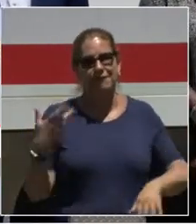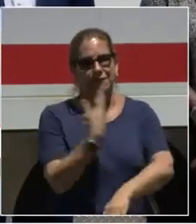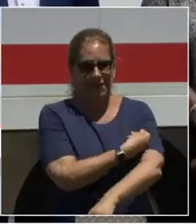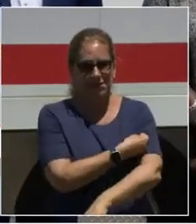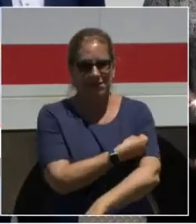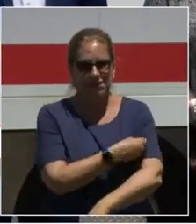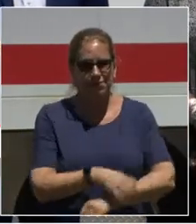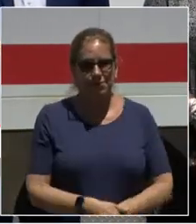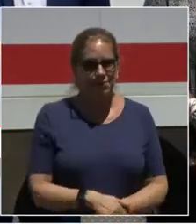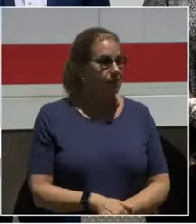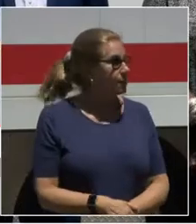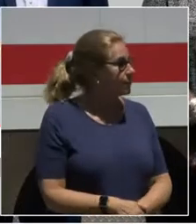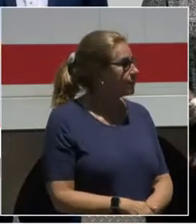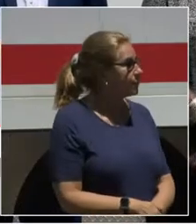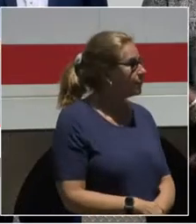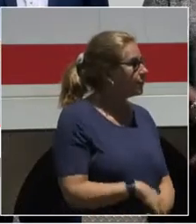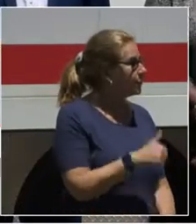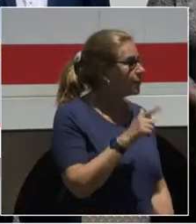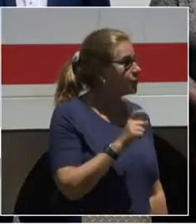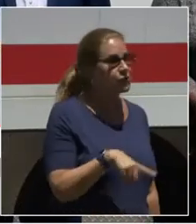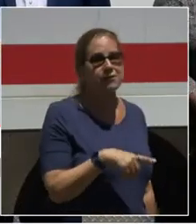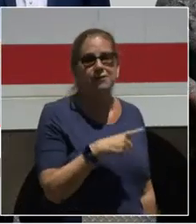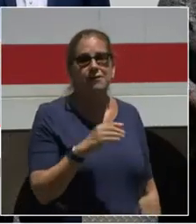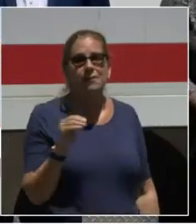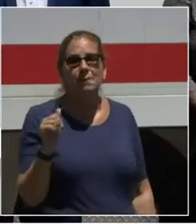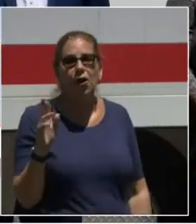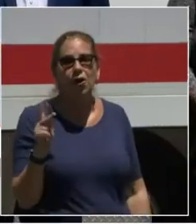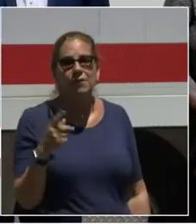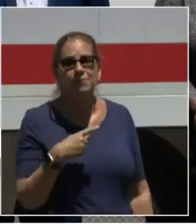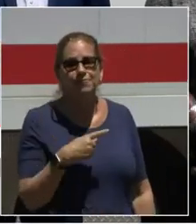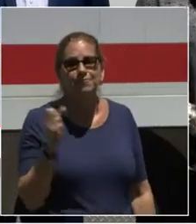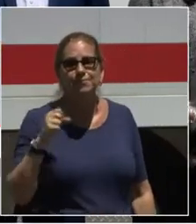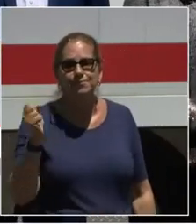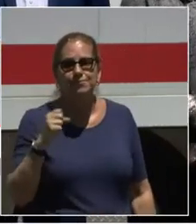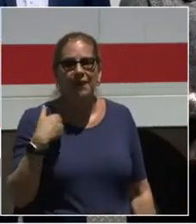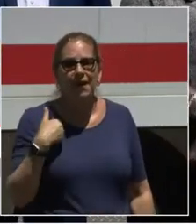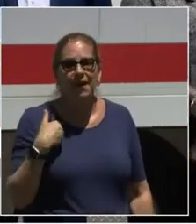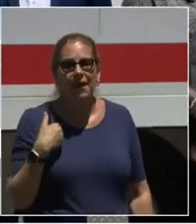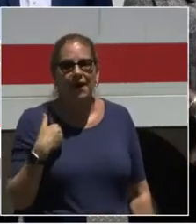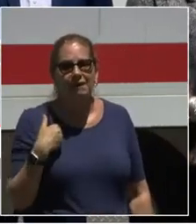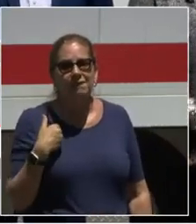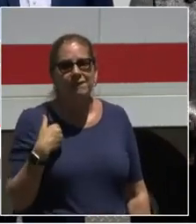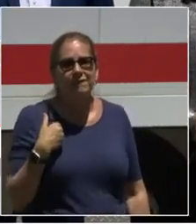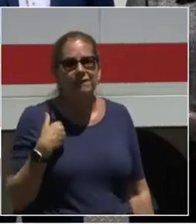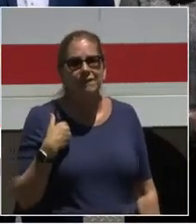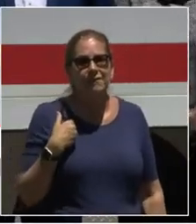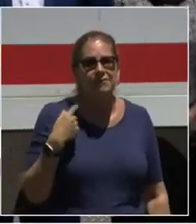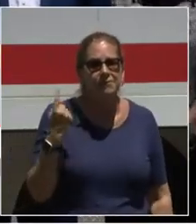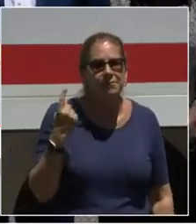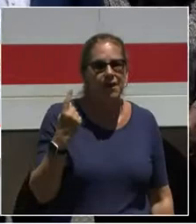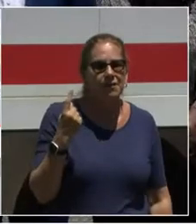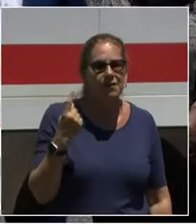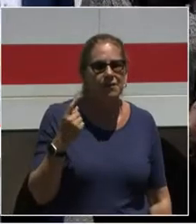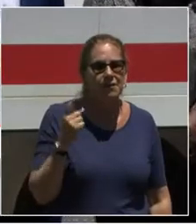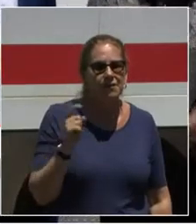Anything else? Yes. Hey, I was wondering if somebody from Department of Health might update us on monkeypox. Yes, Dr.